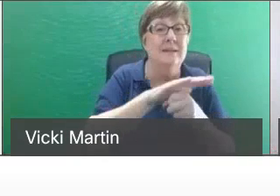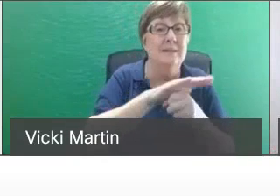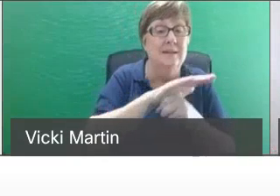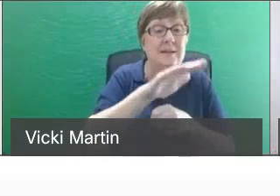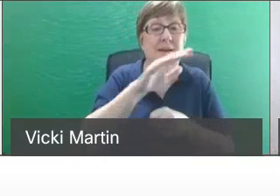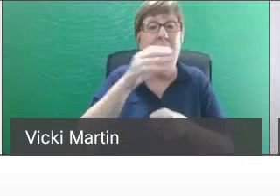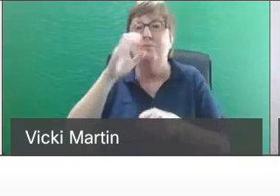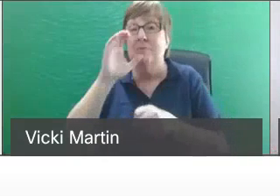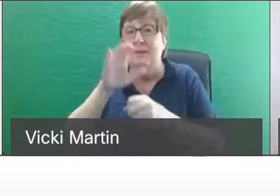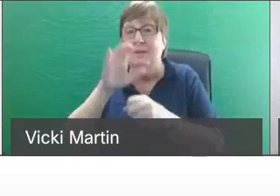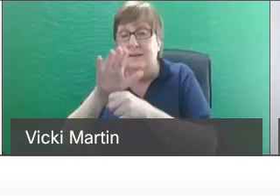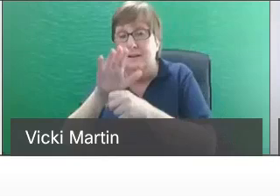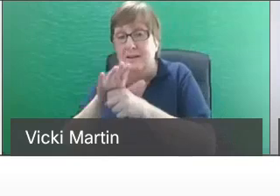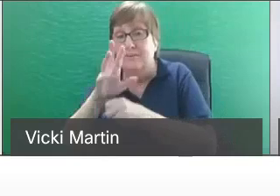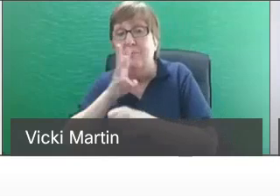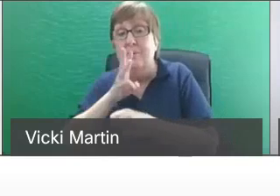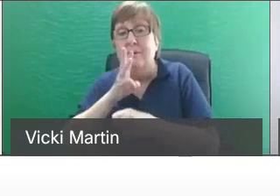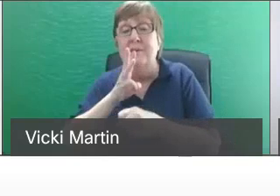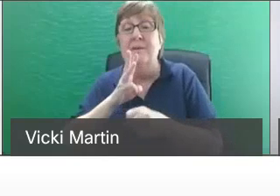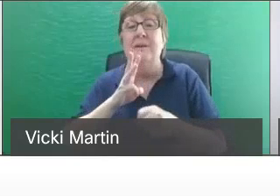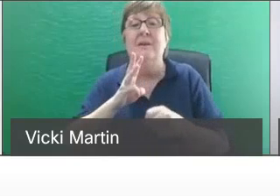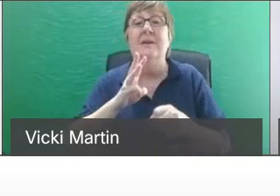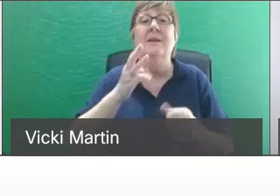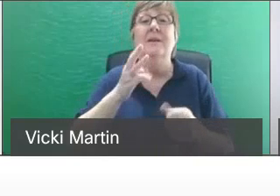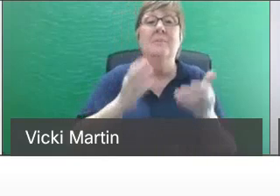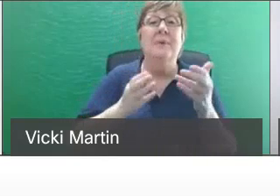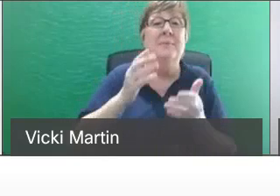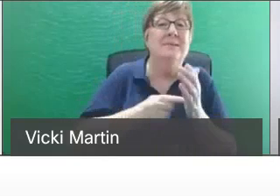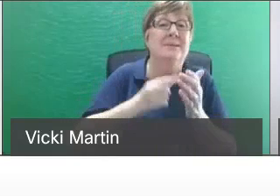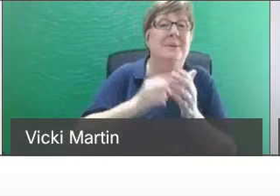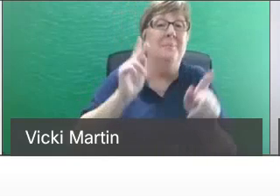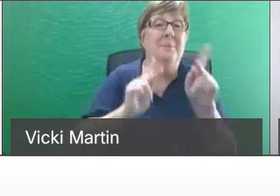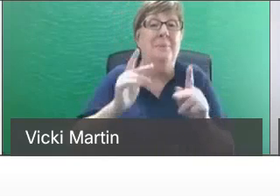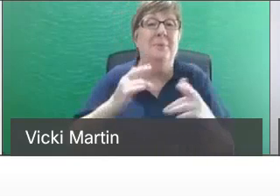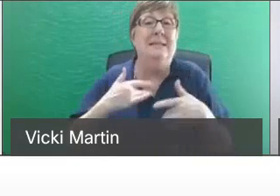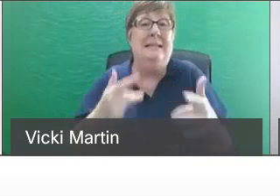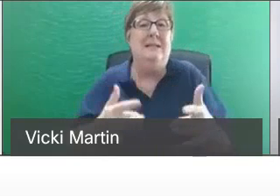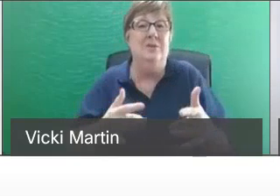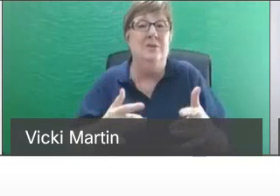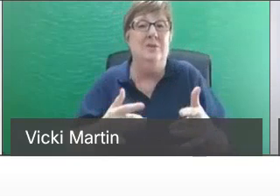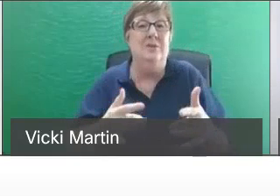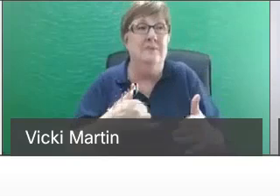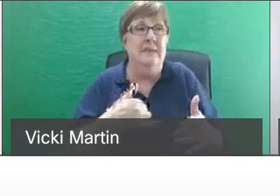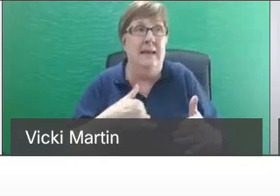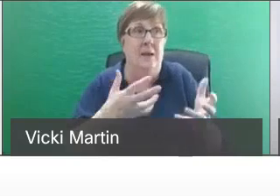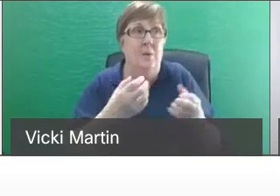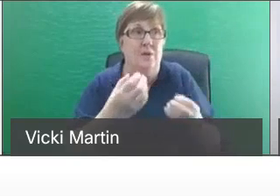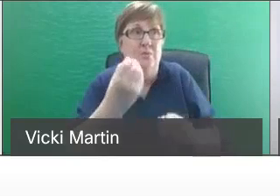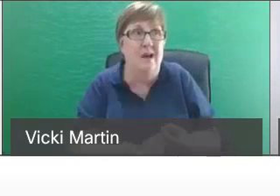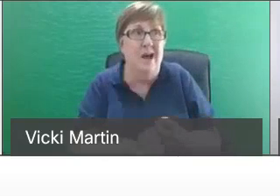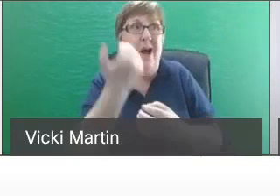in anticipation of a holiday meal, so make sure you try to continue eating a balanced